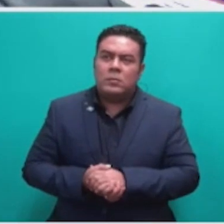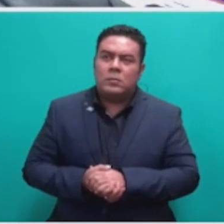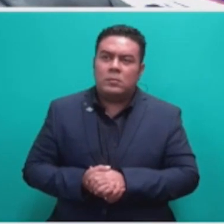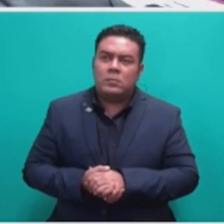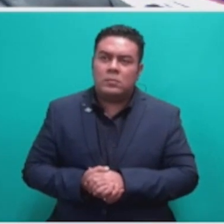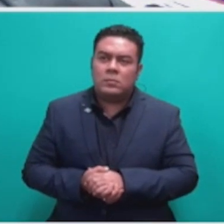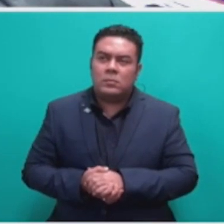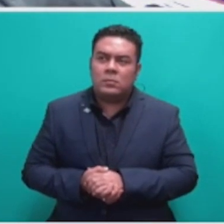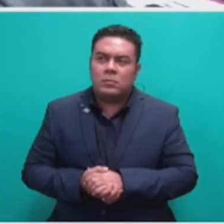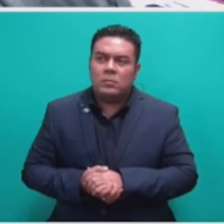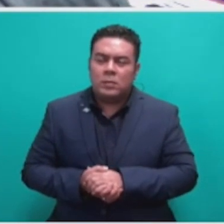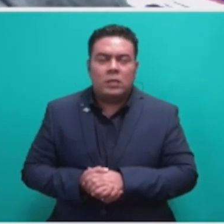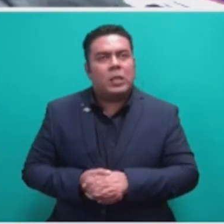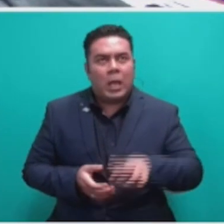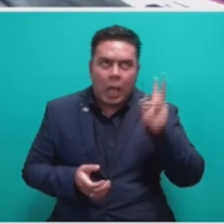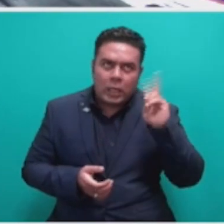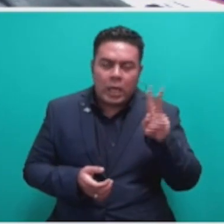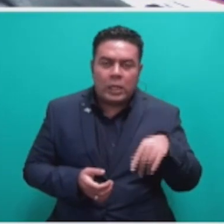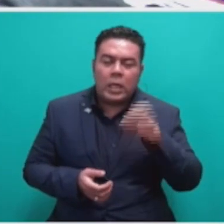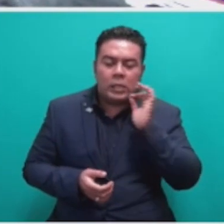That's again a bit of a hogwash.